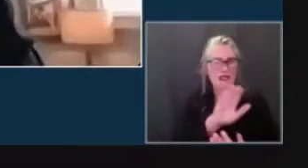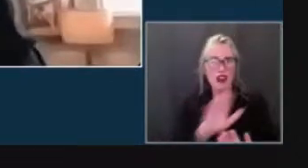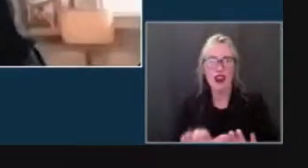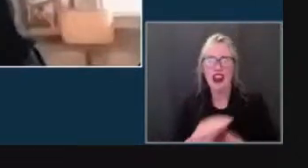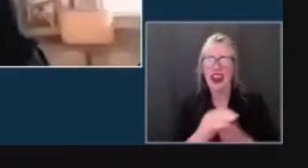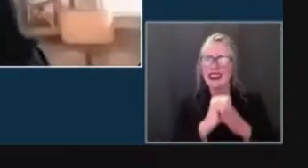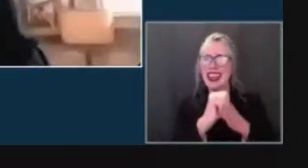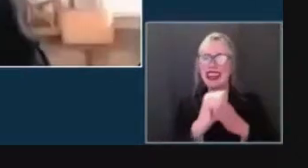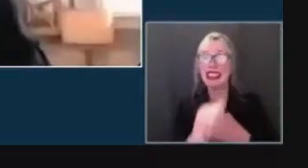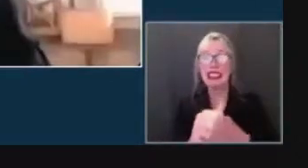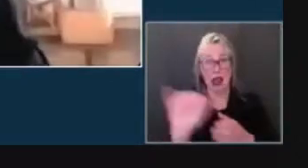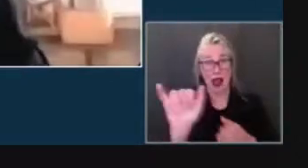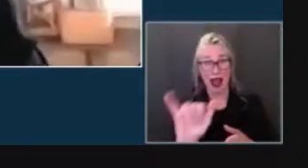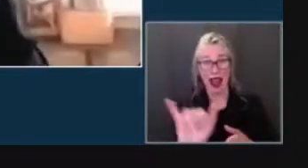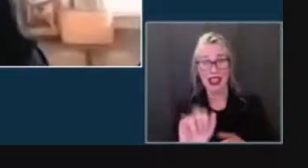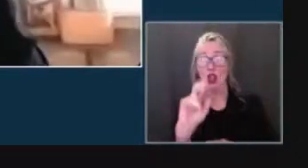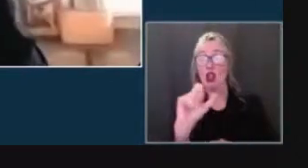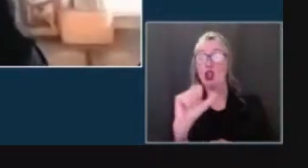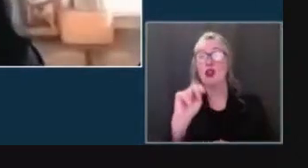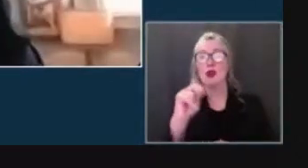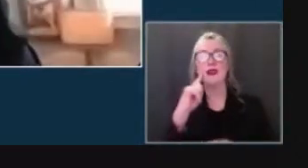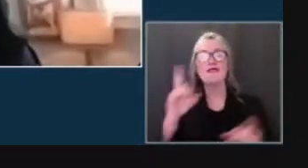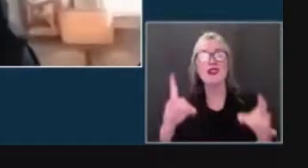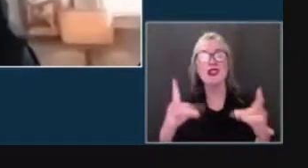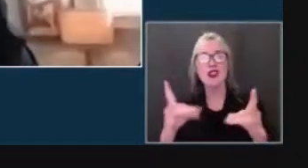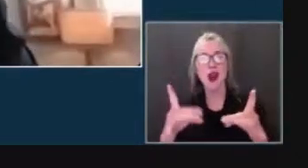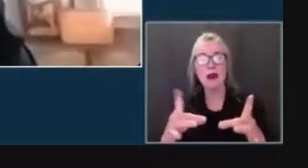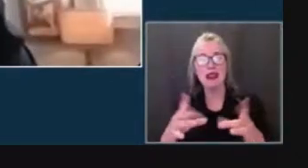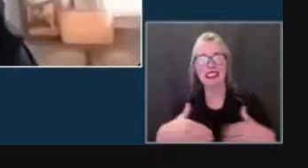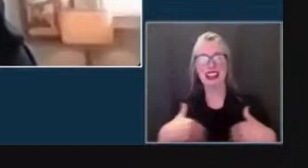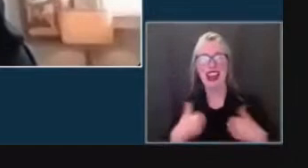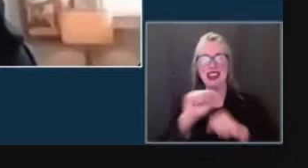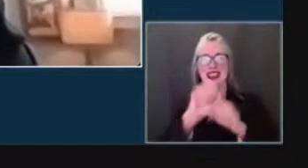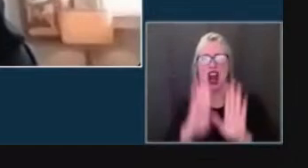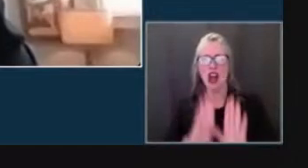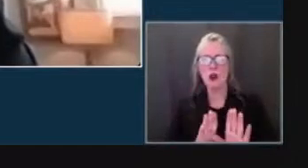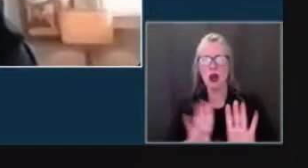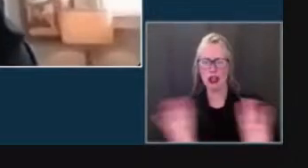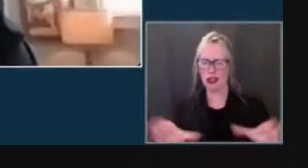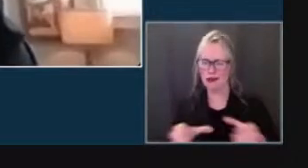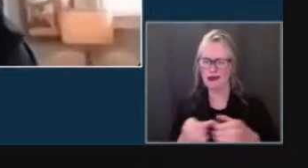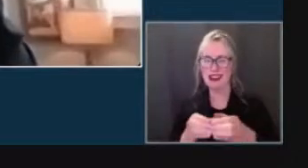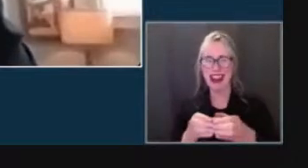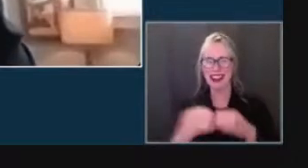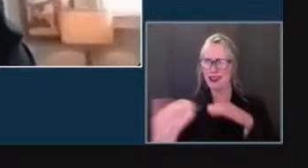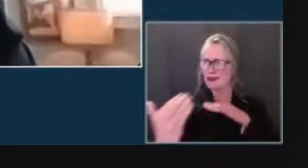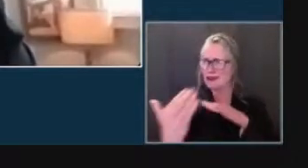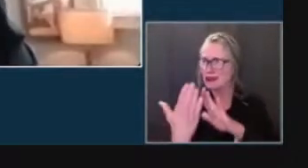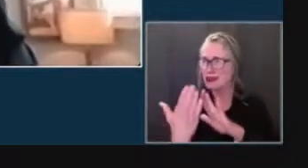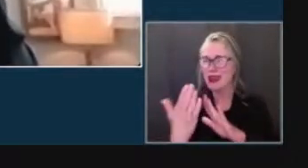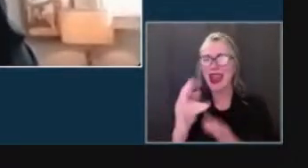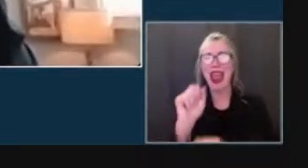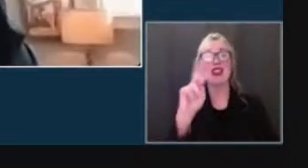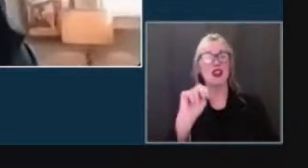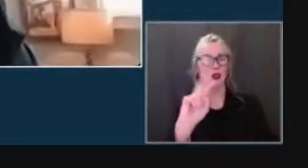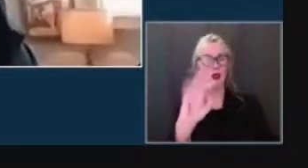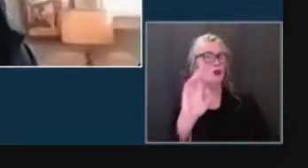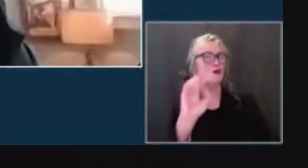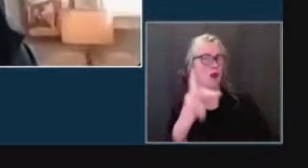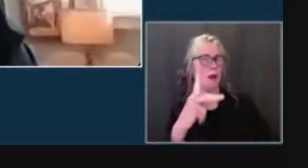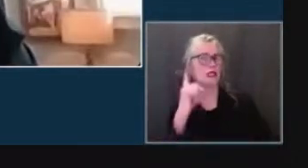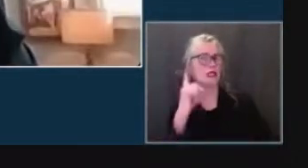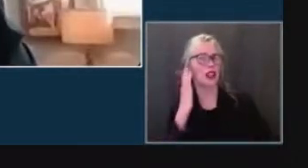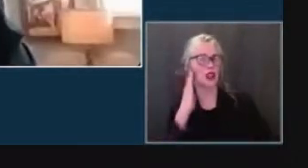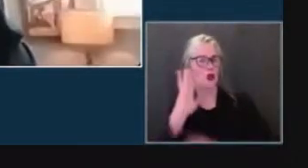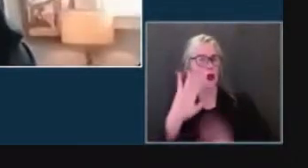Starbucks. They're so hungry to stand together in the union the busters don't even know what to do. In fact,